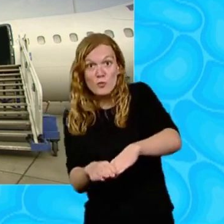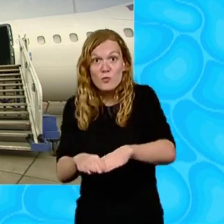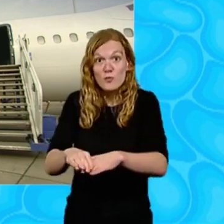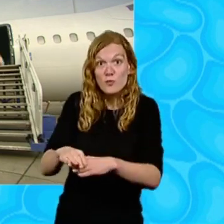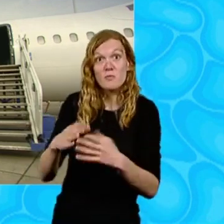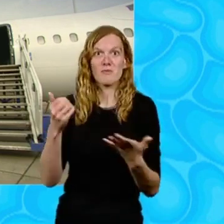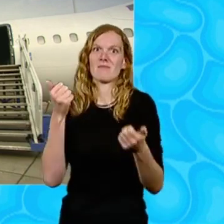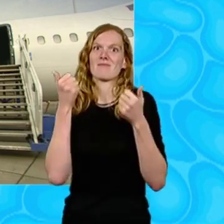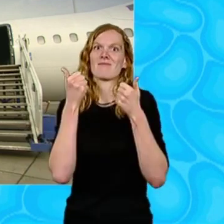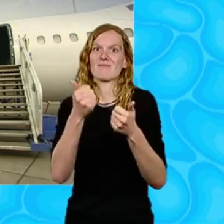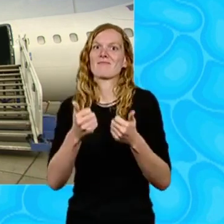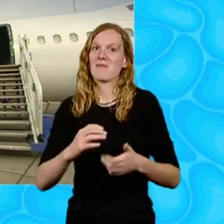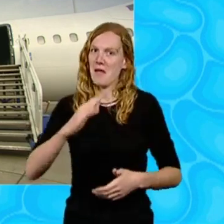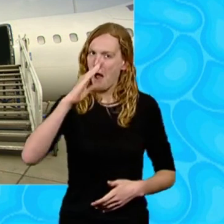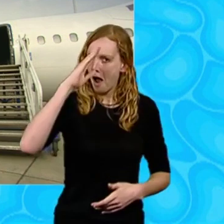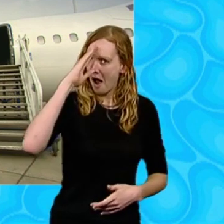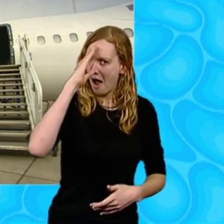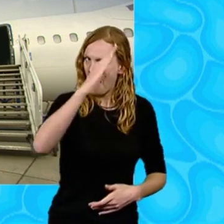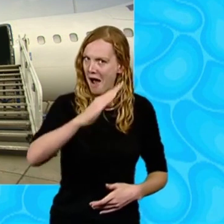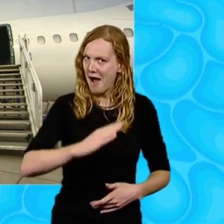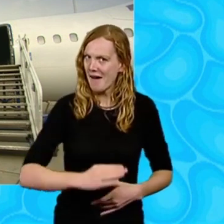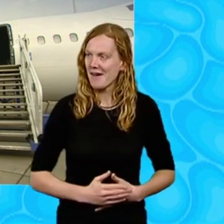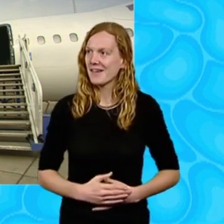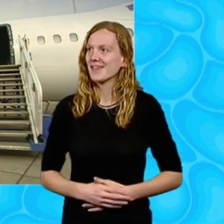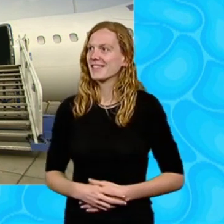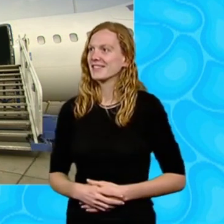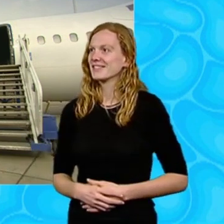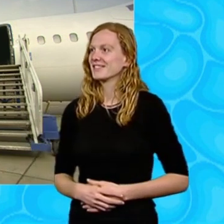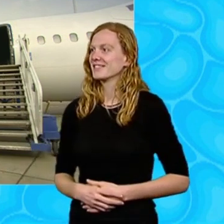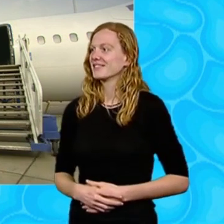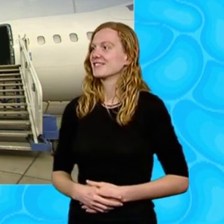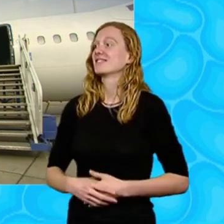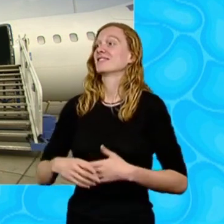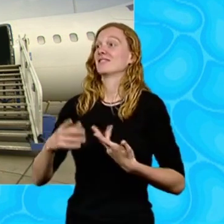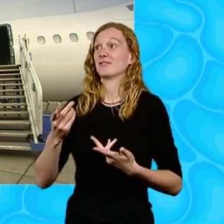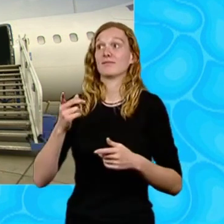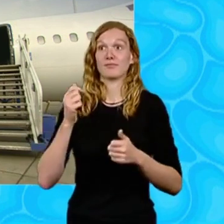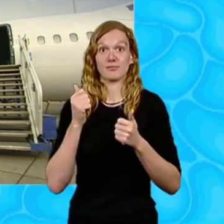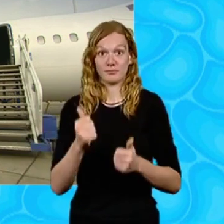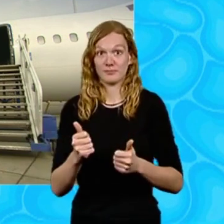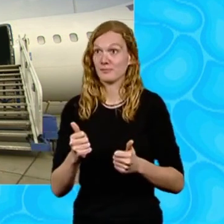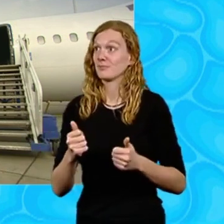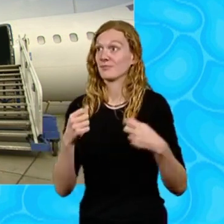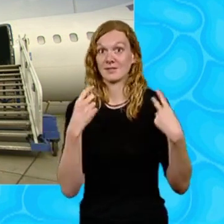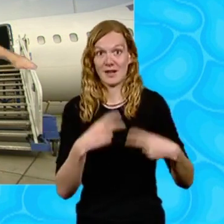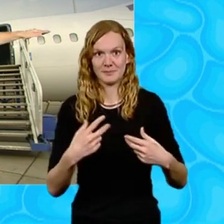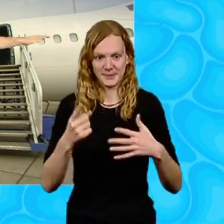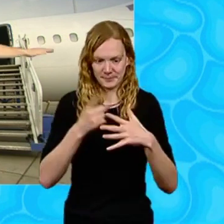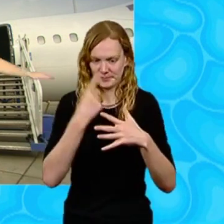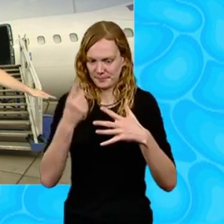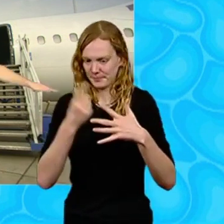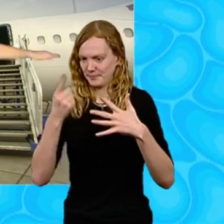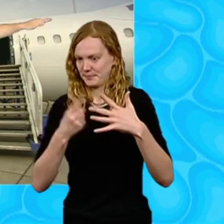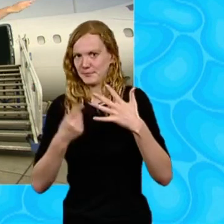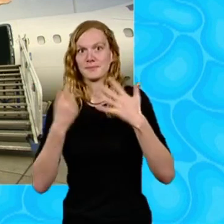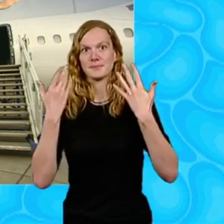great job, let's give another pilot salute up into the sky. Well, we've got all of our moves there. We've got our big,